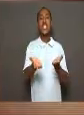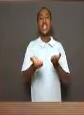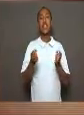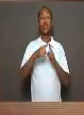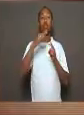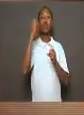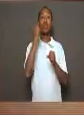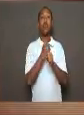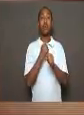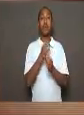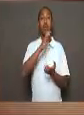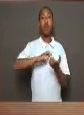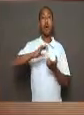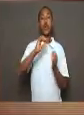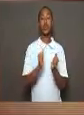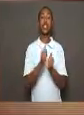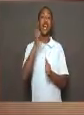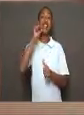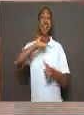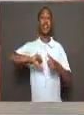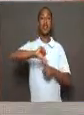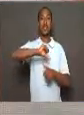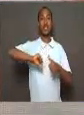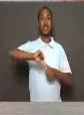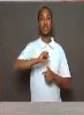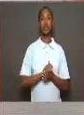form compounds with other atoms.